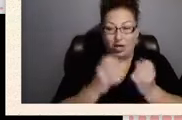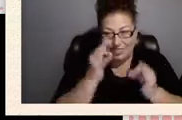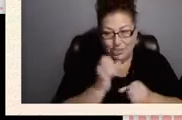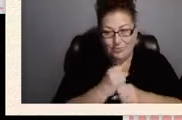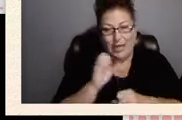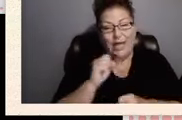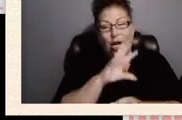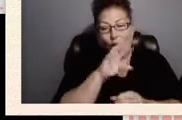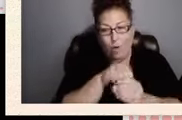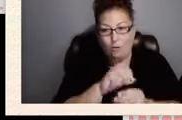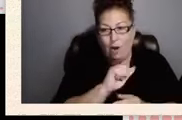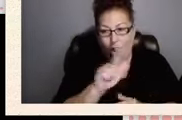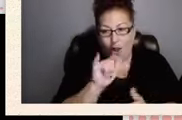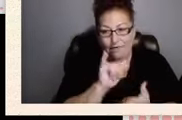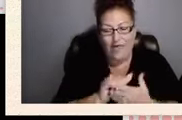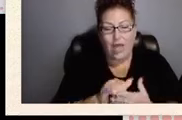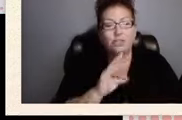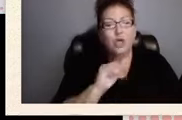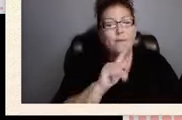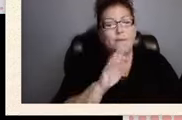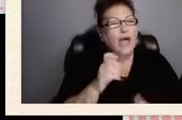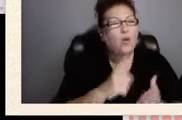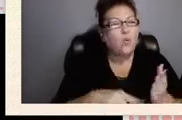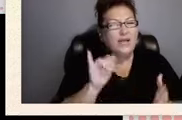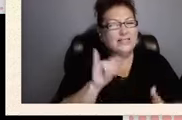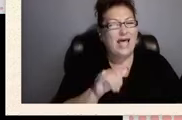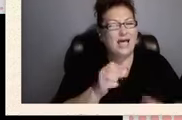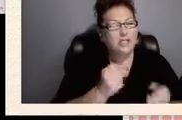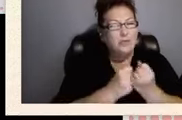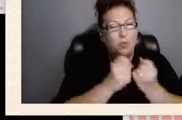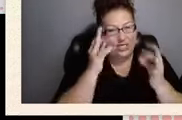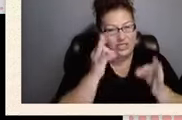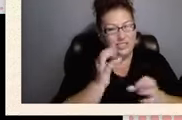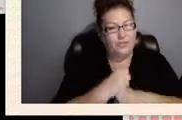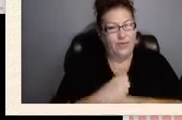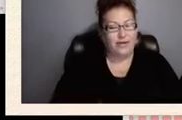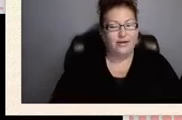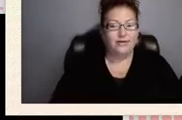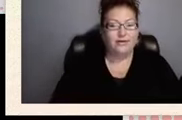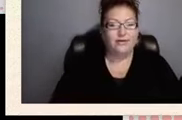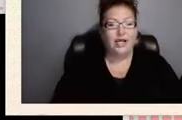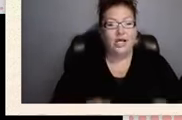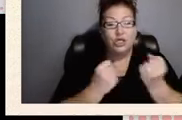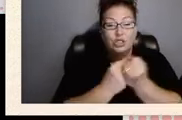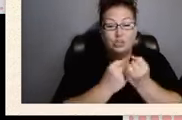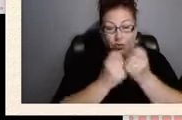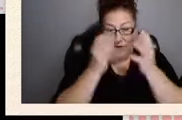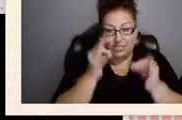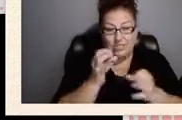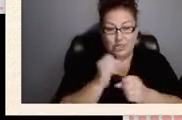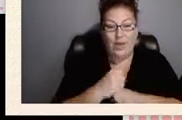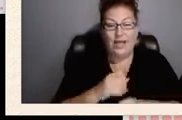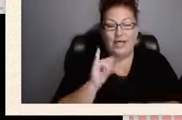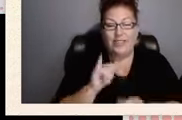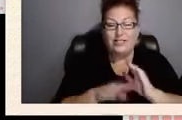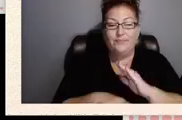Mike, what is supported decision-making? So supported decision-making is basically your own